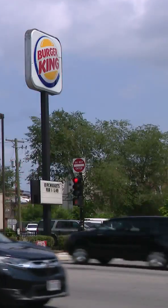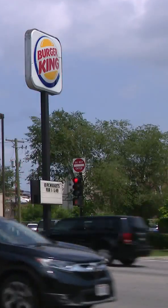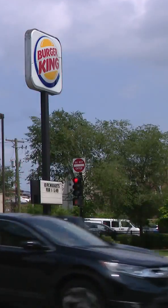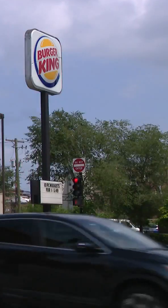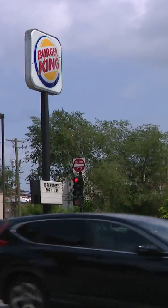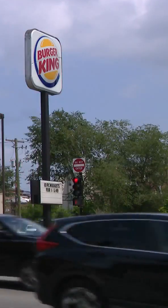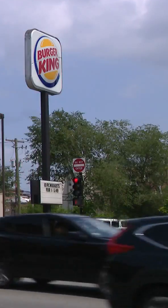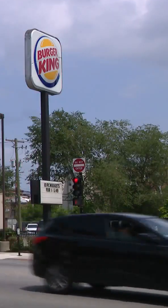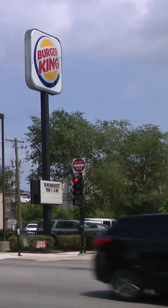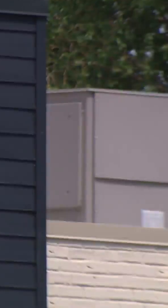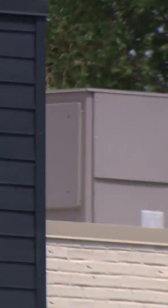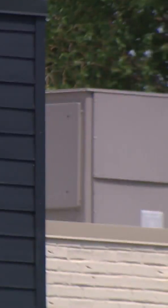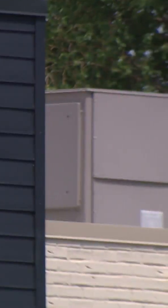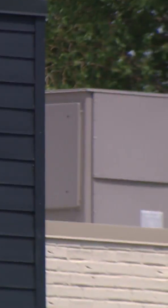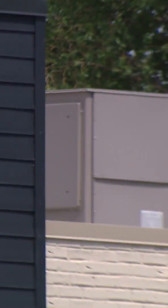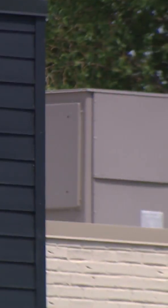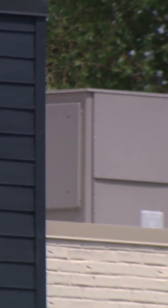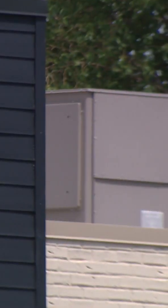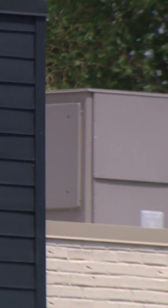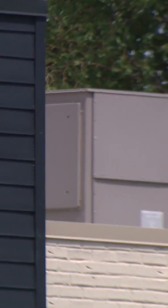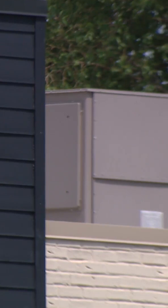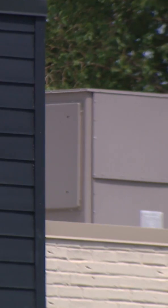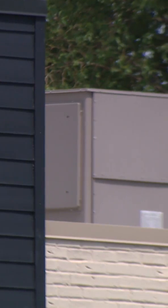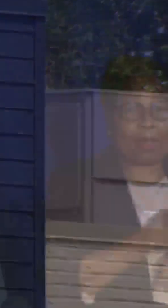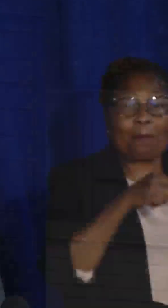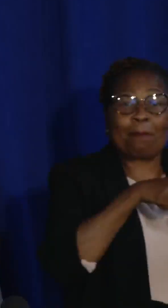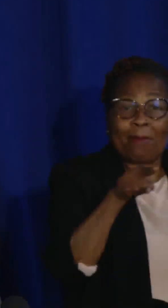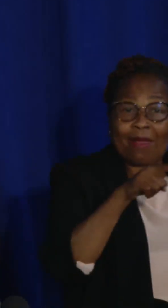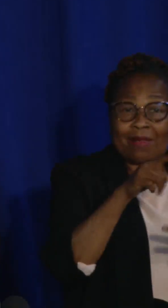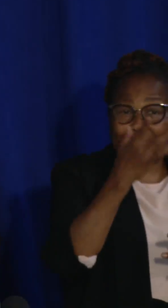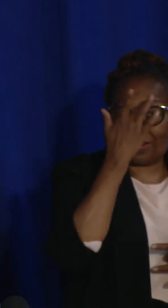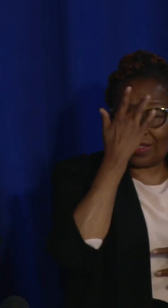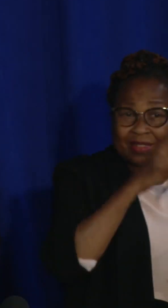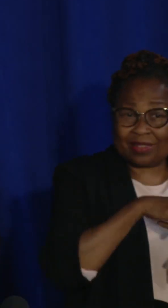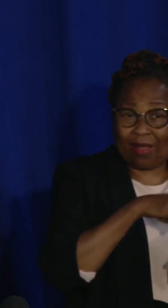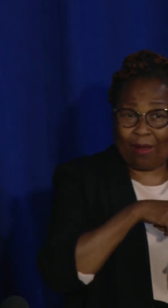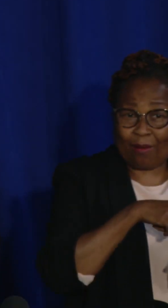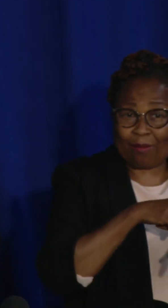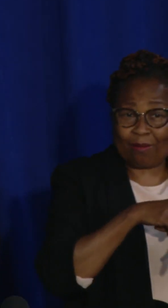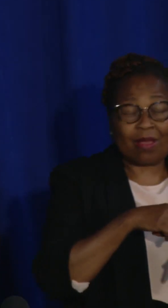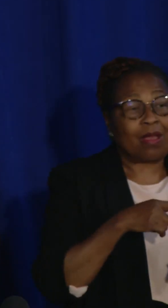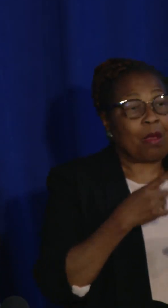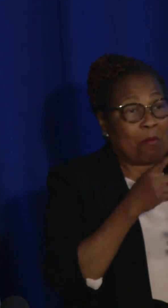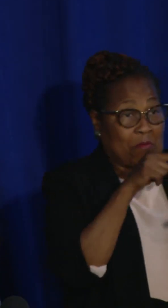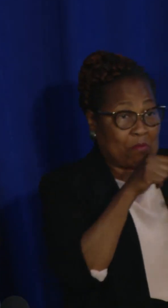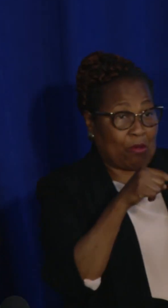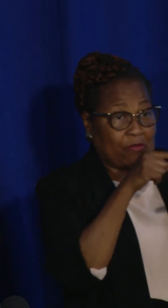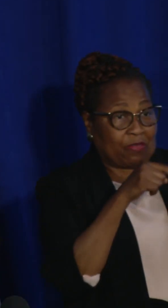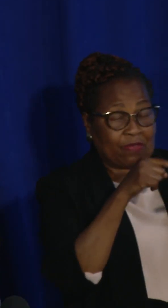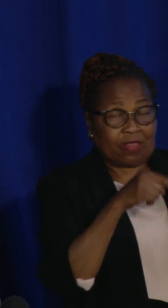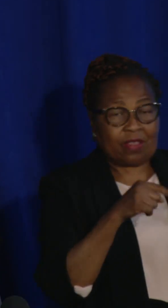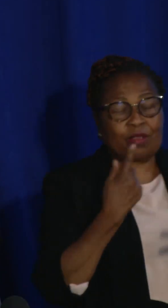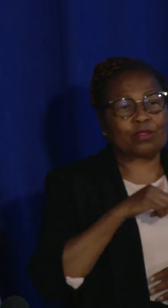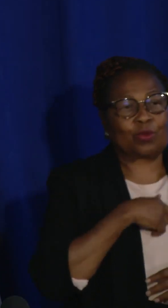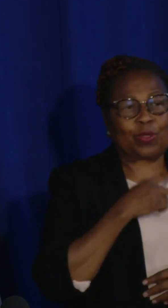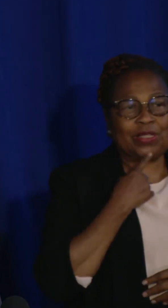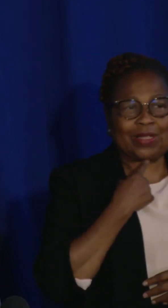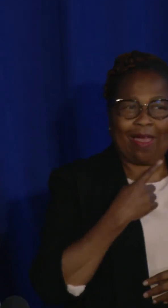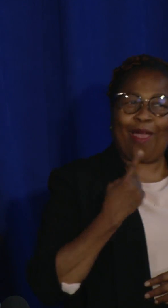Downers Grove Holding Company operating local Burger Kings. In both of these cases we're announcing today, I'm proud to say we